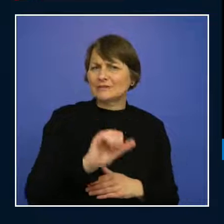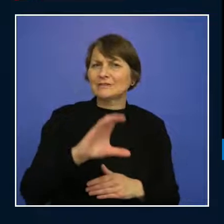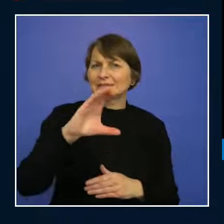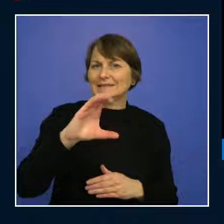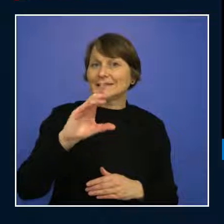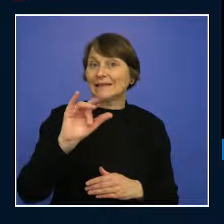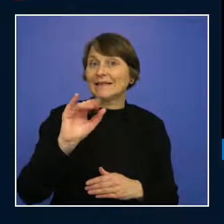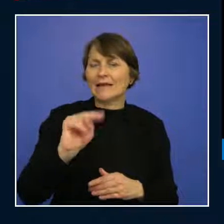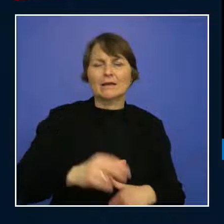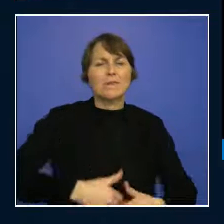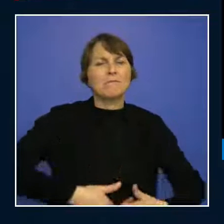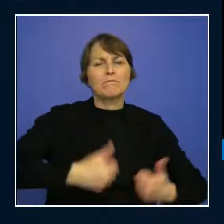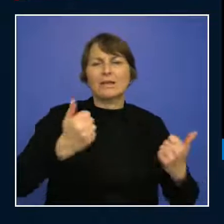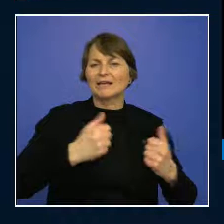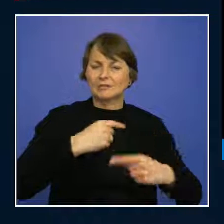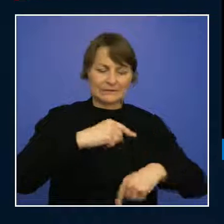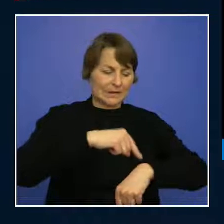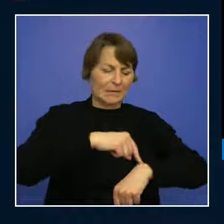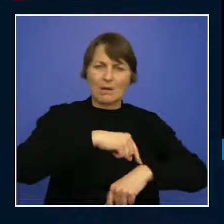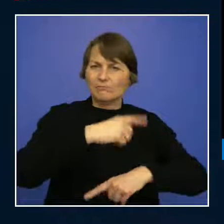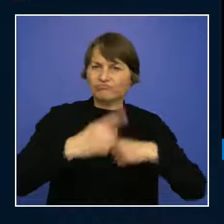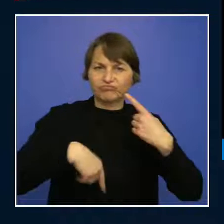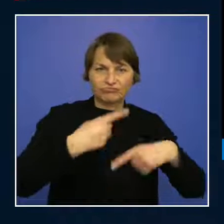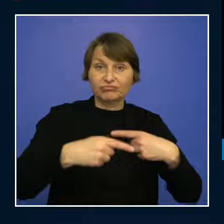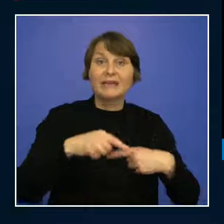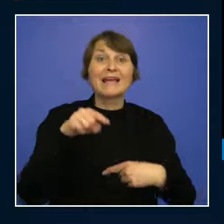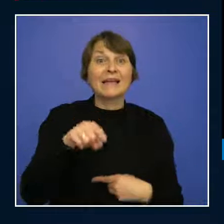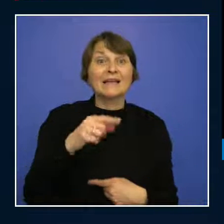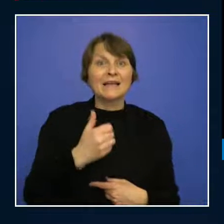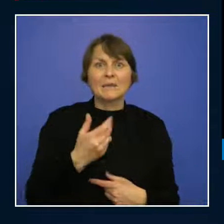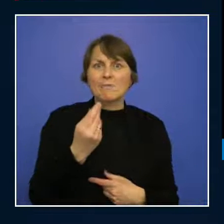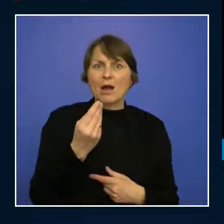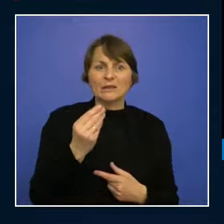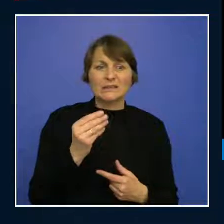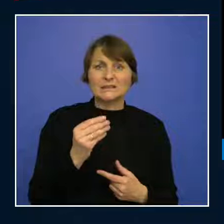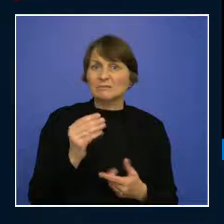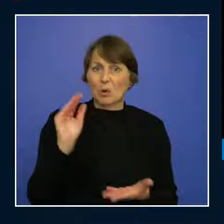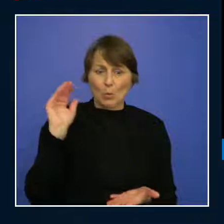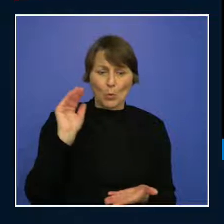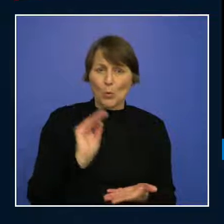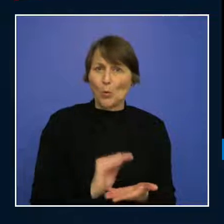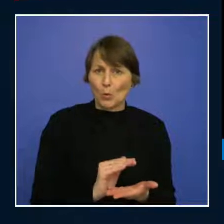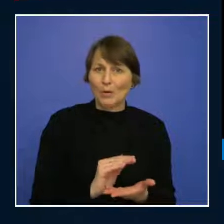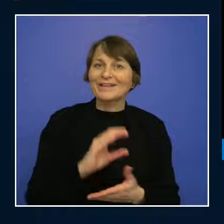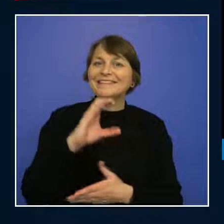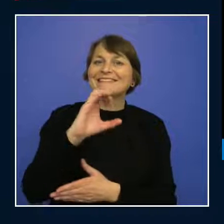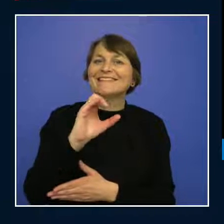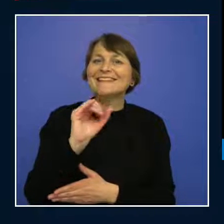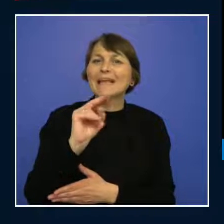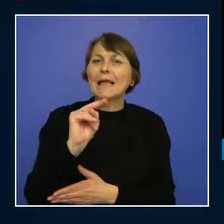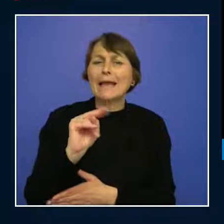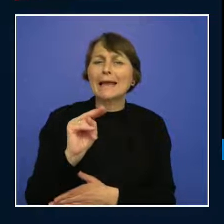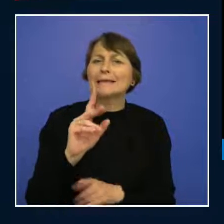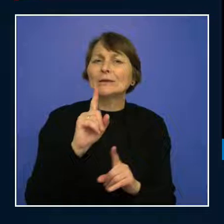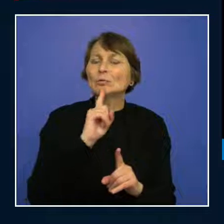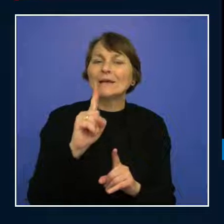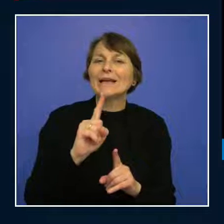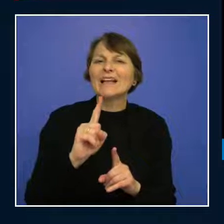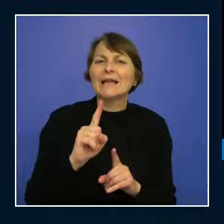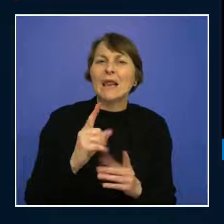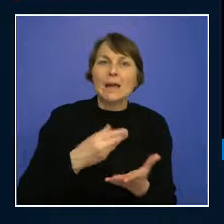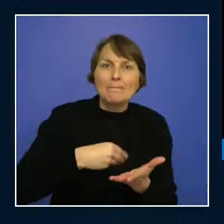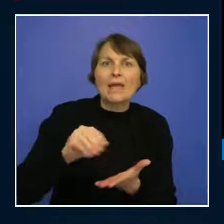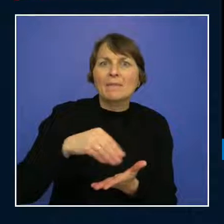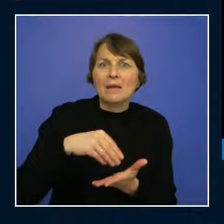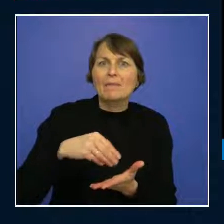great performance times, and it saves lots of money for him as well, because the CDN is caching that and there's not pulling back of that data out